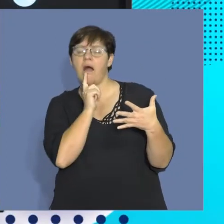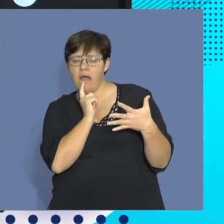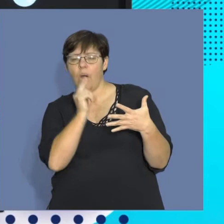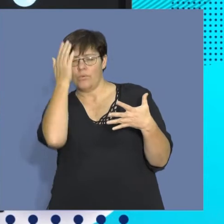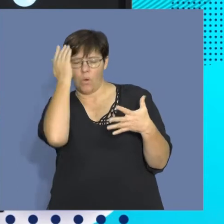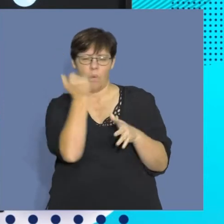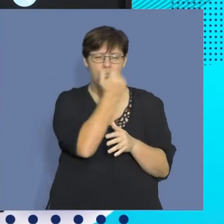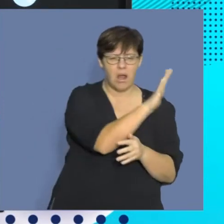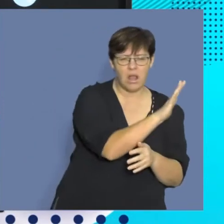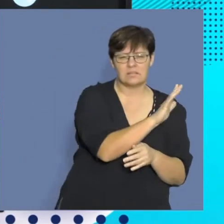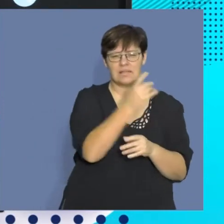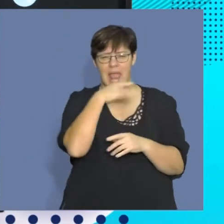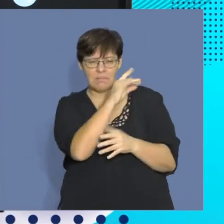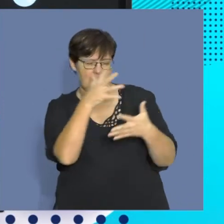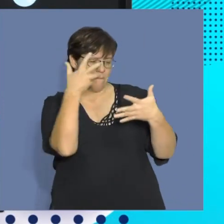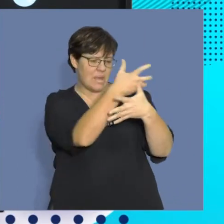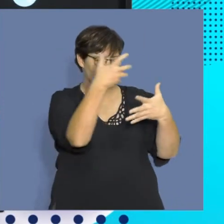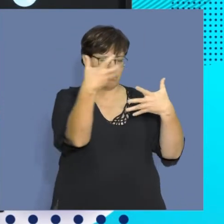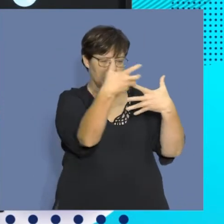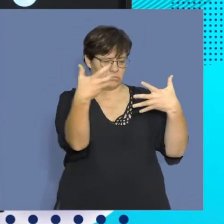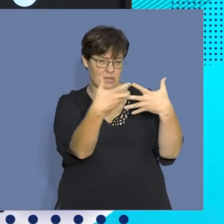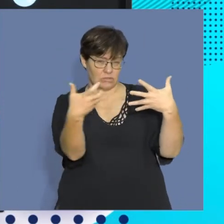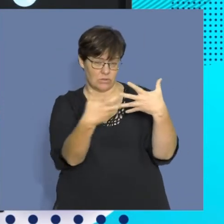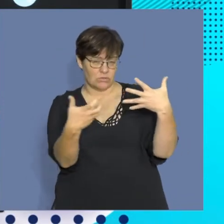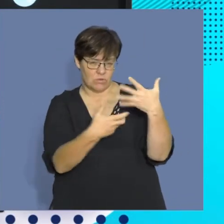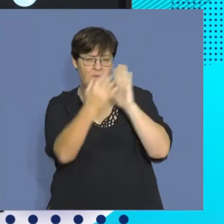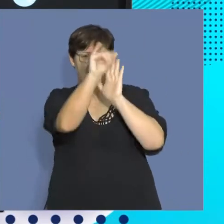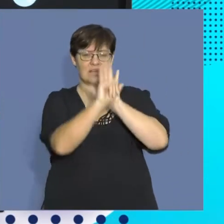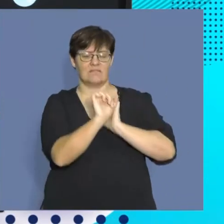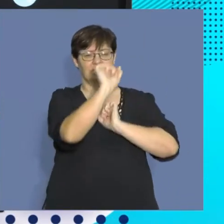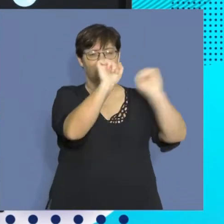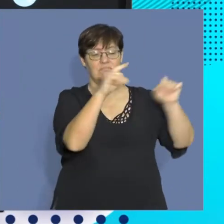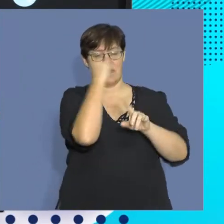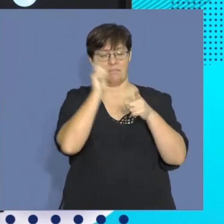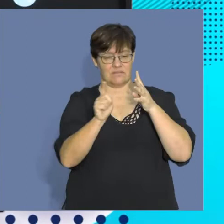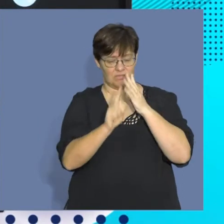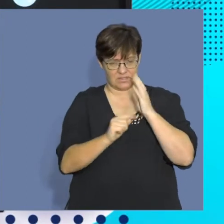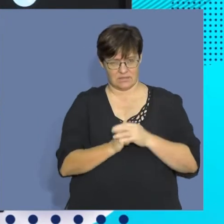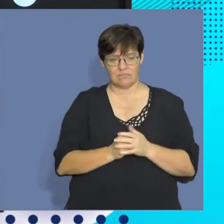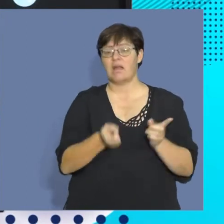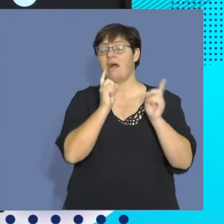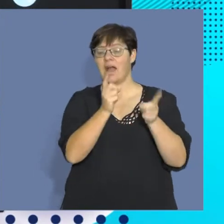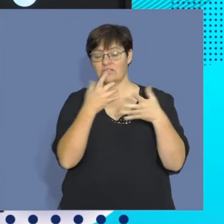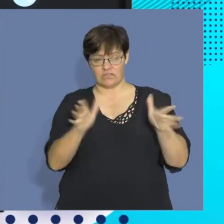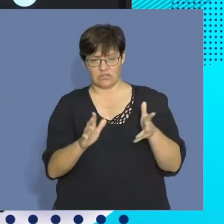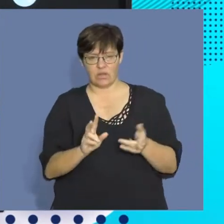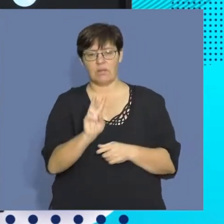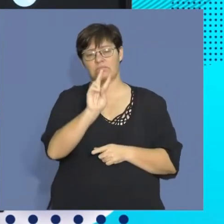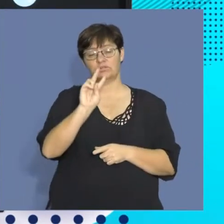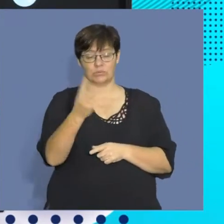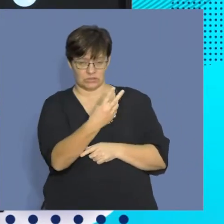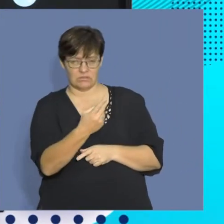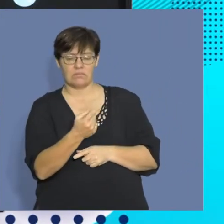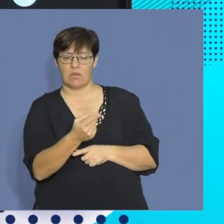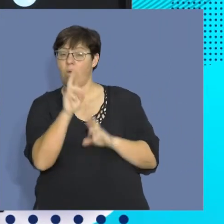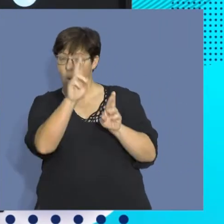got plants and animals can assist you in being able to identify the different biomes. I've been able to write down these answers, and so when I switch my